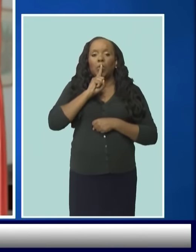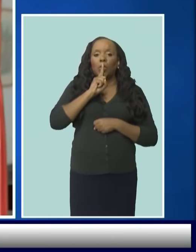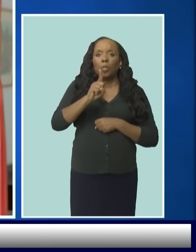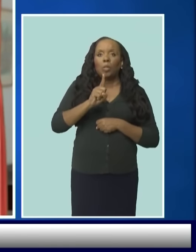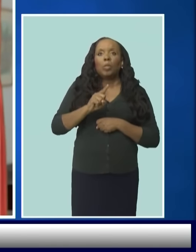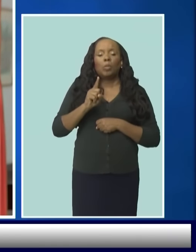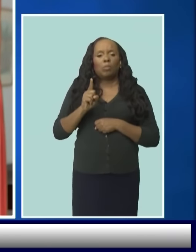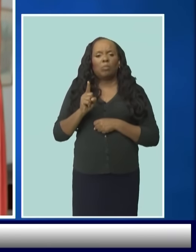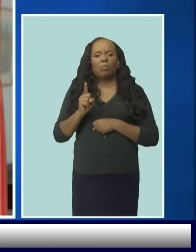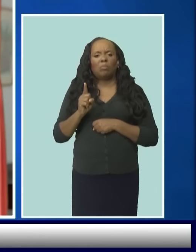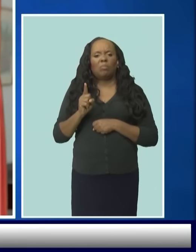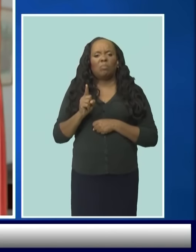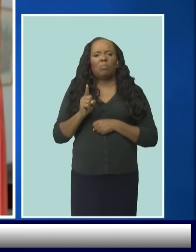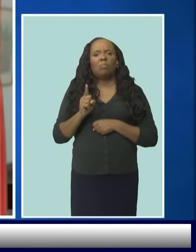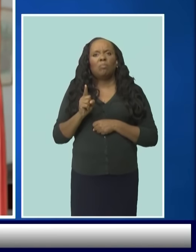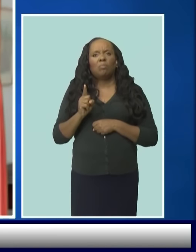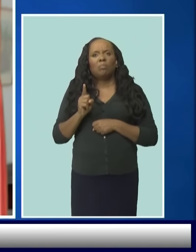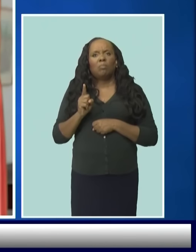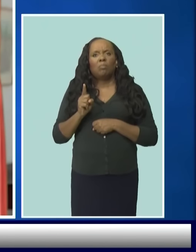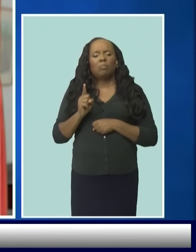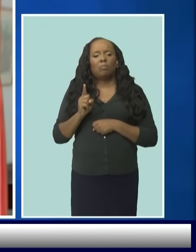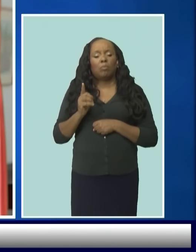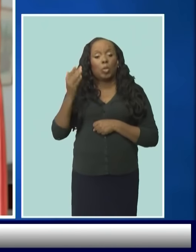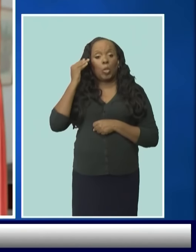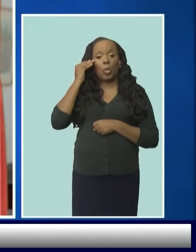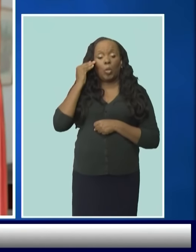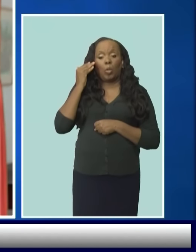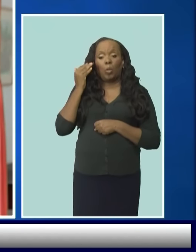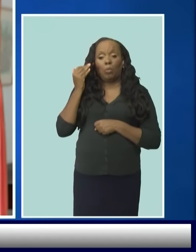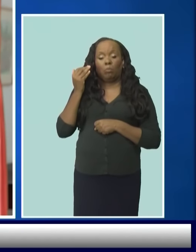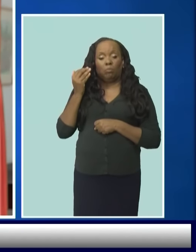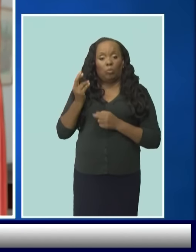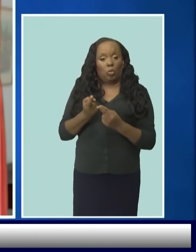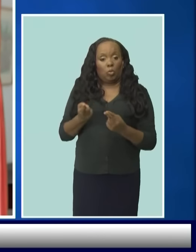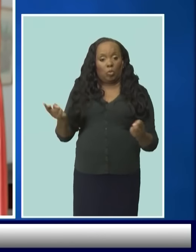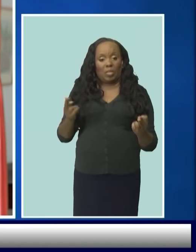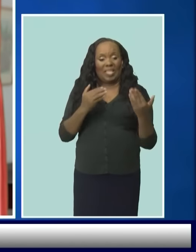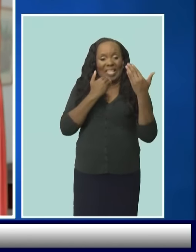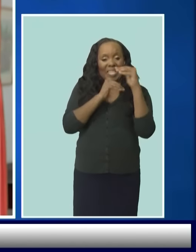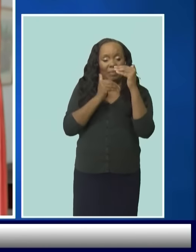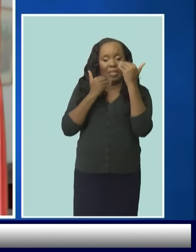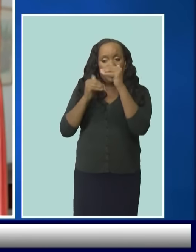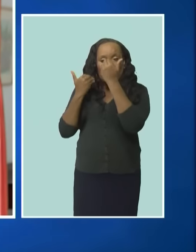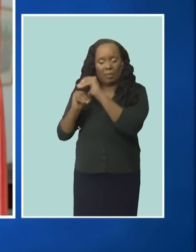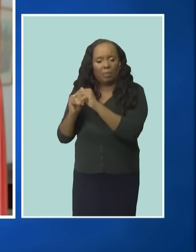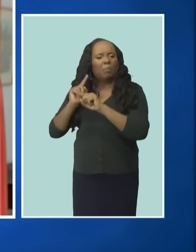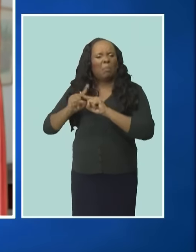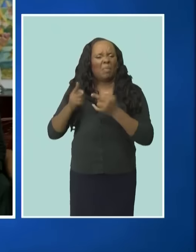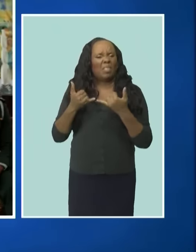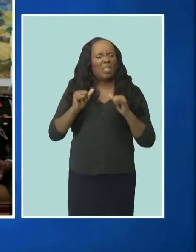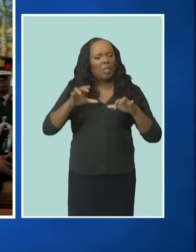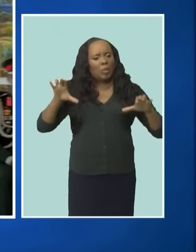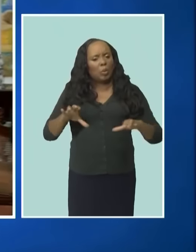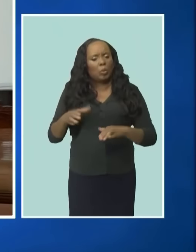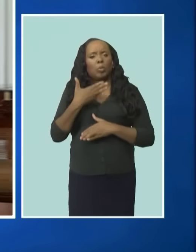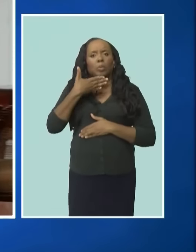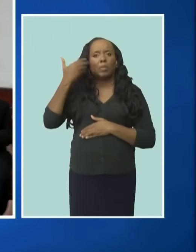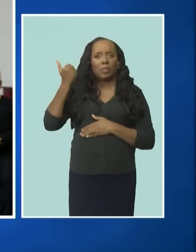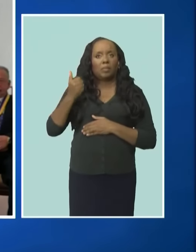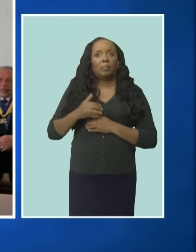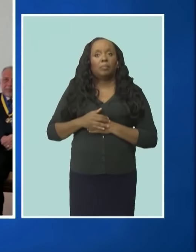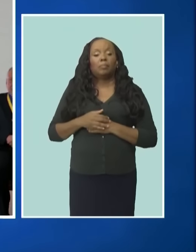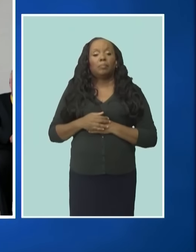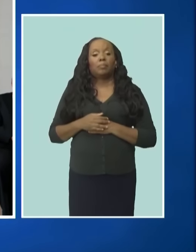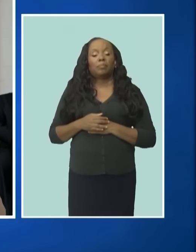resources are limited, we must do the best we can with the limited resources that we have. Commissioner of